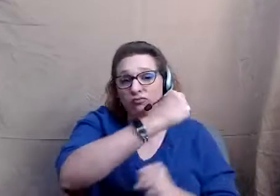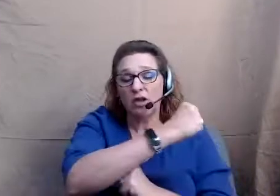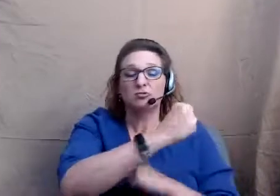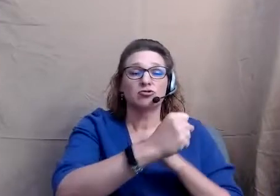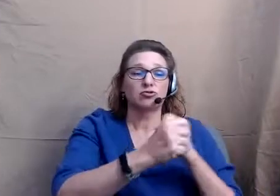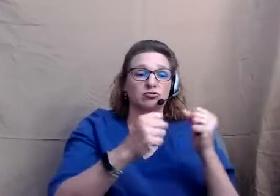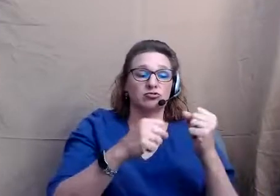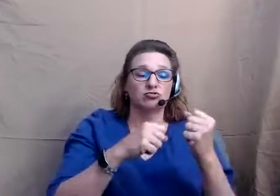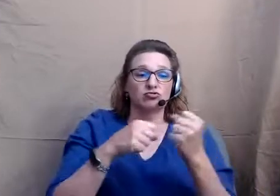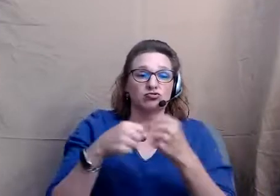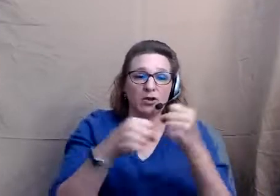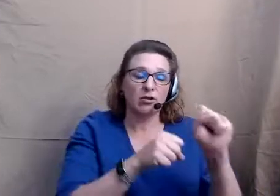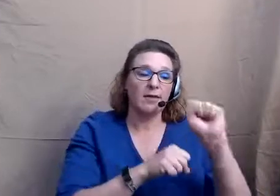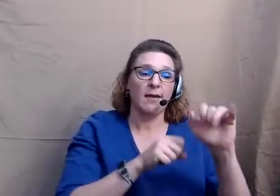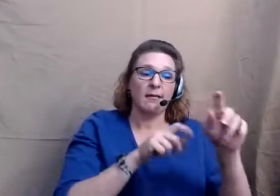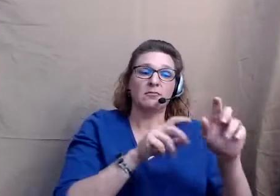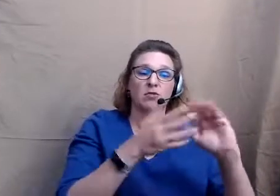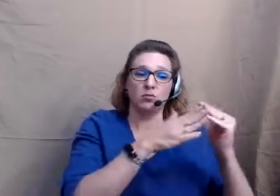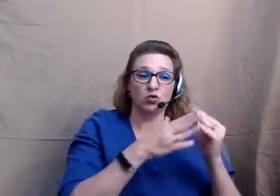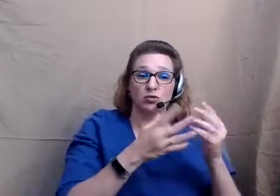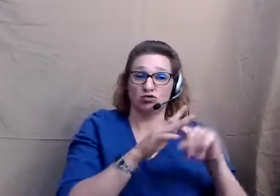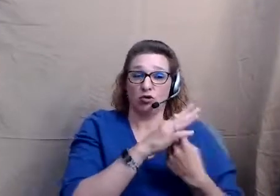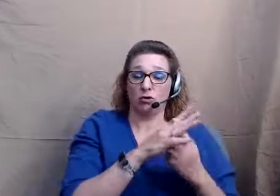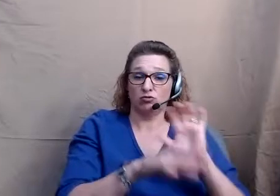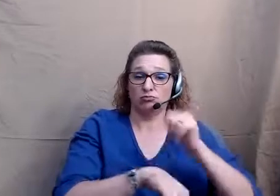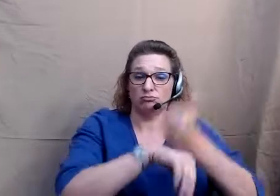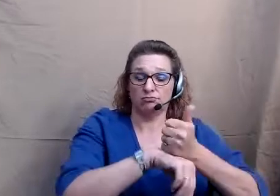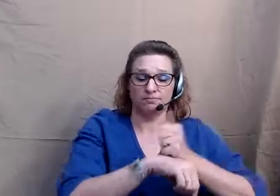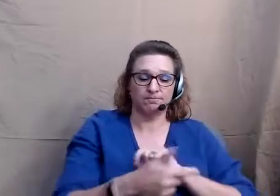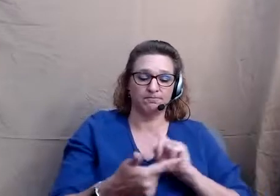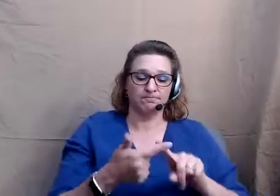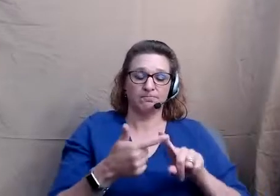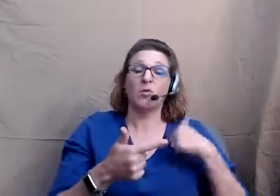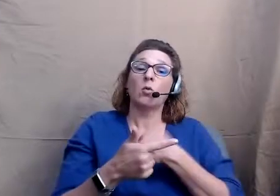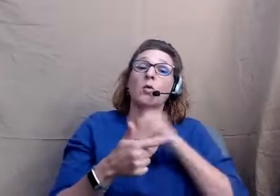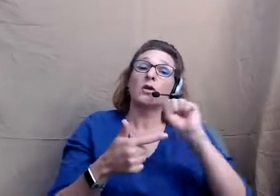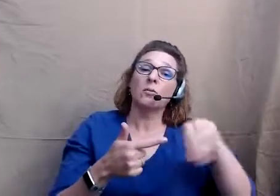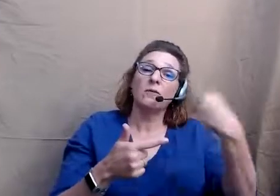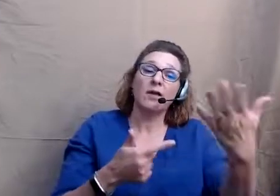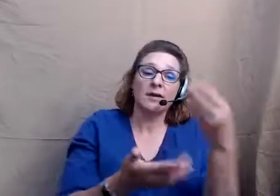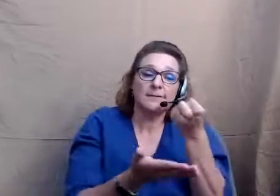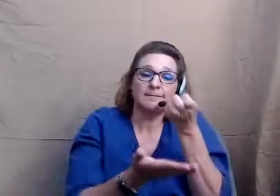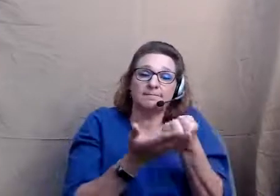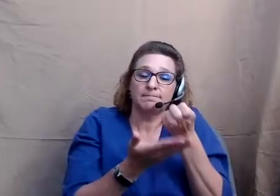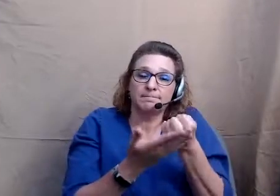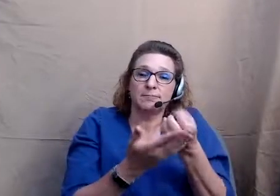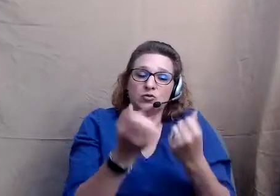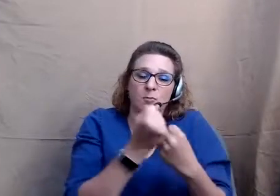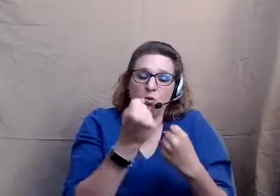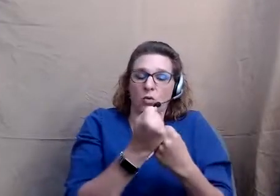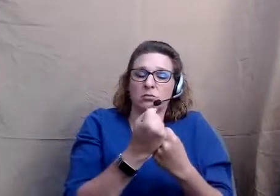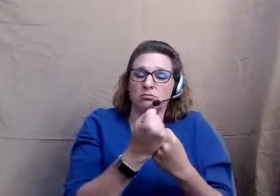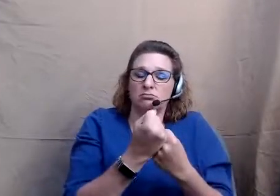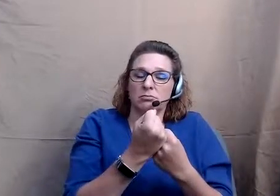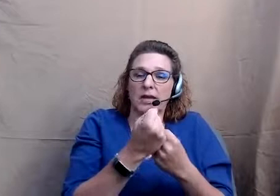employing. We could be providing economic support in a very concrete way to